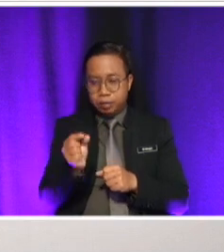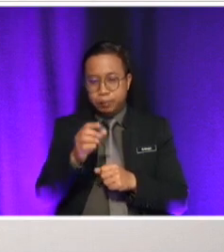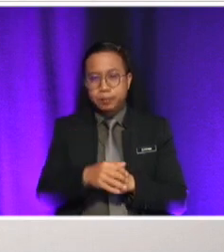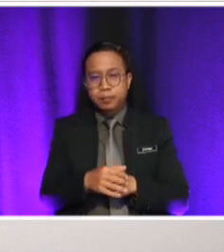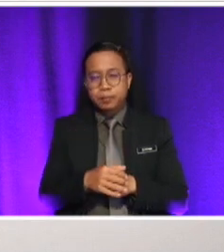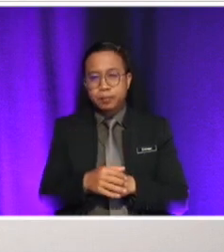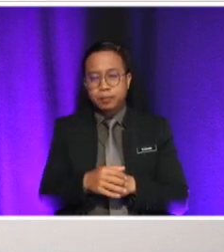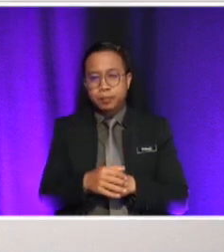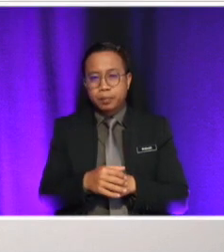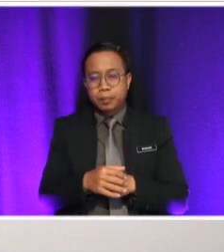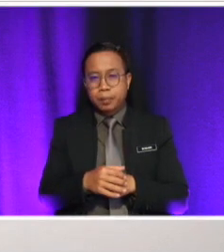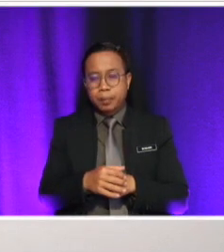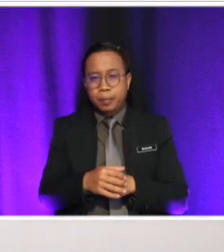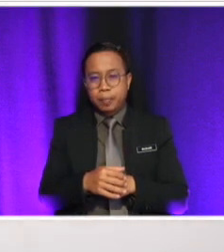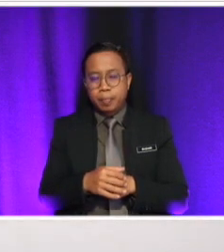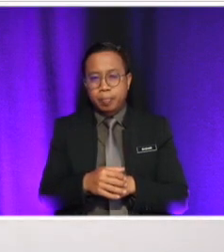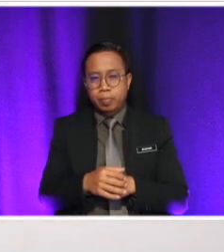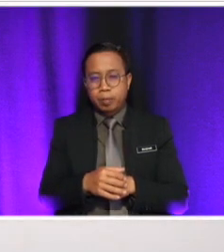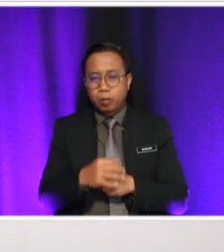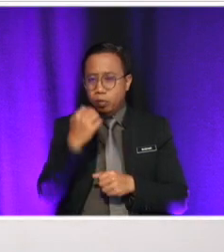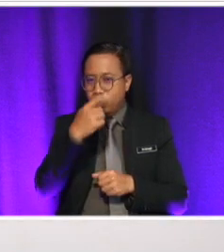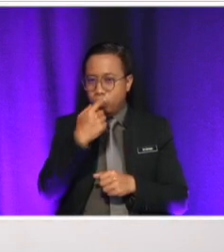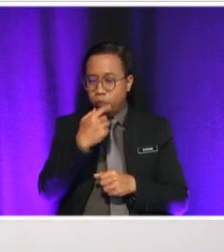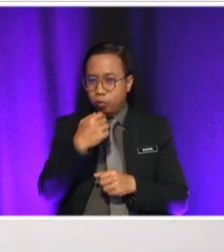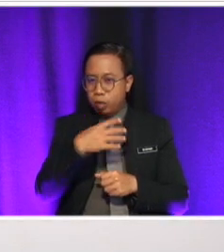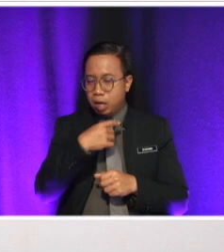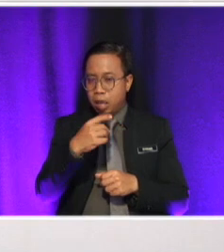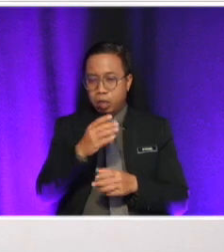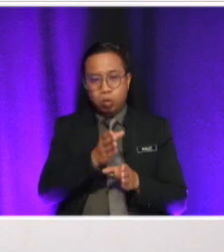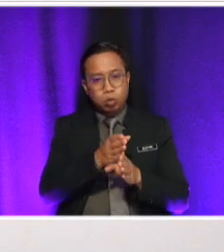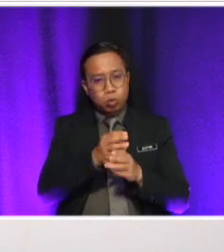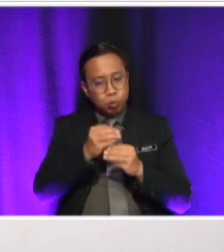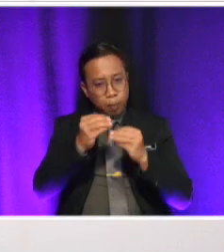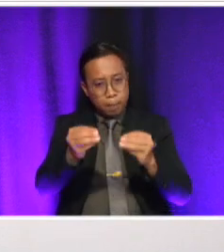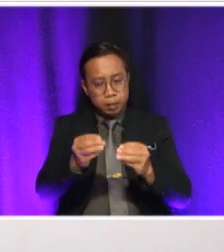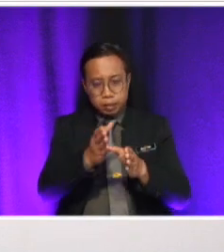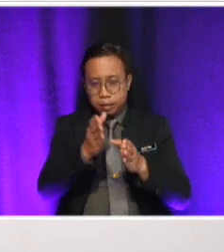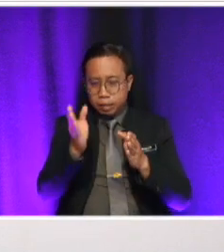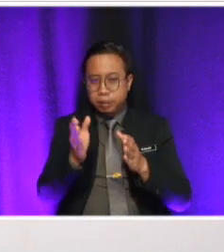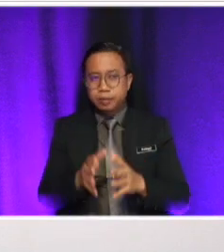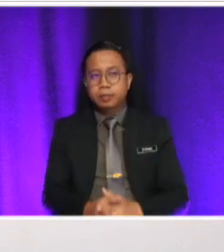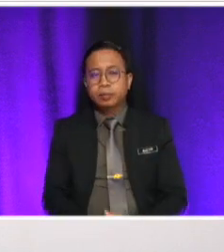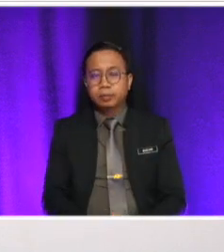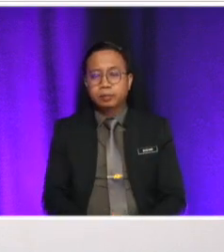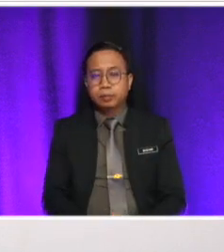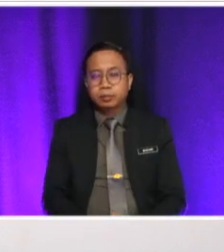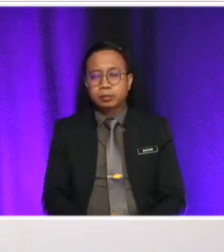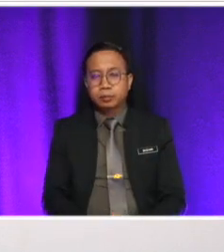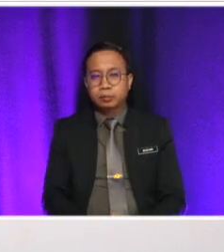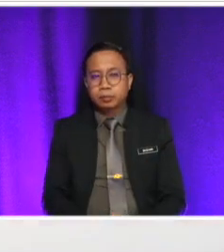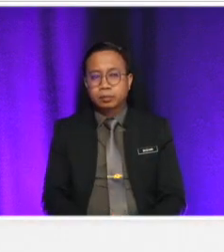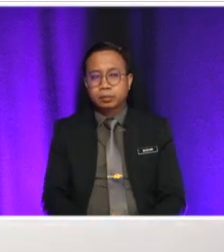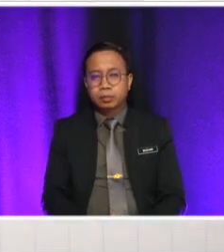for sharing something new that you have learned. All right. Okay, Nazura, who would you like to pass to next? I would like to pass